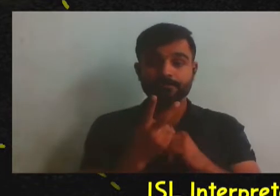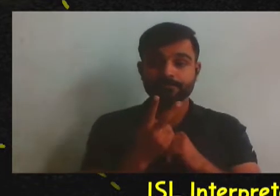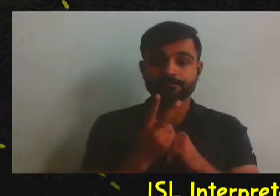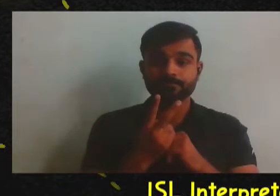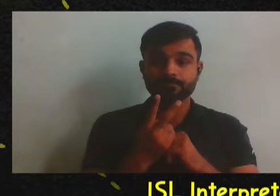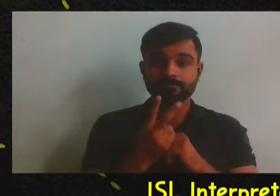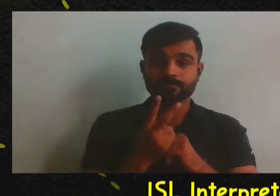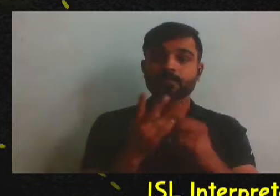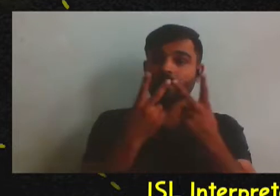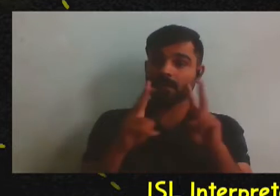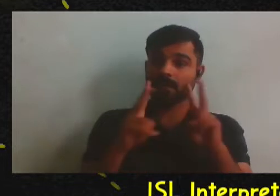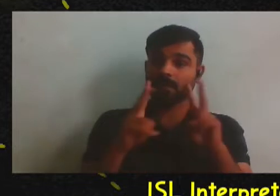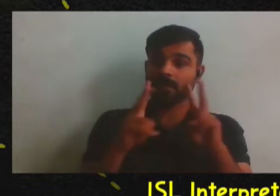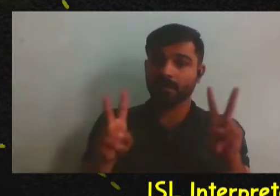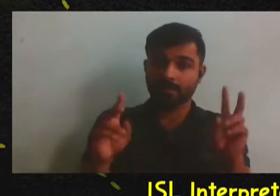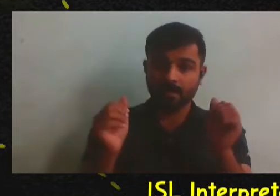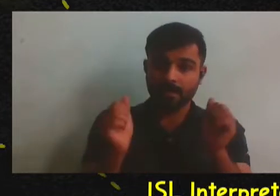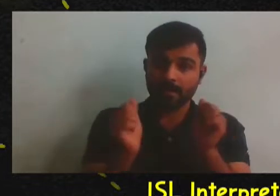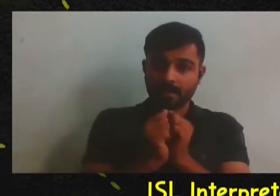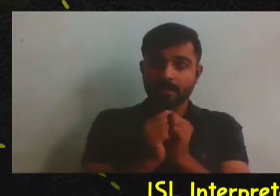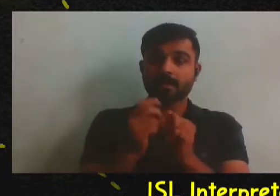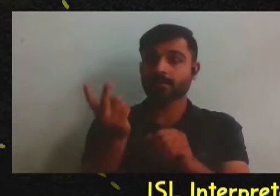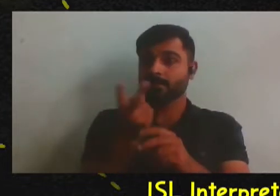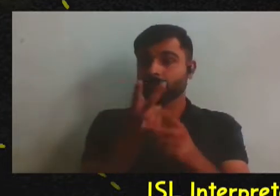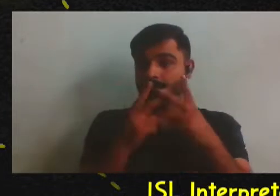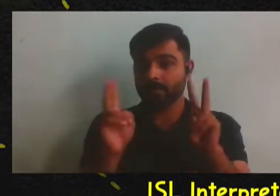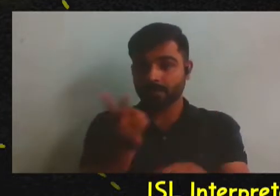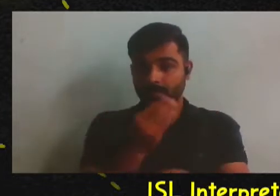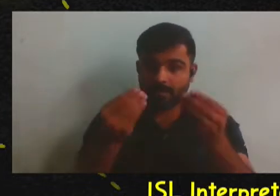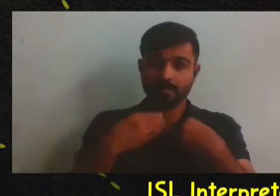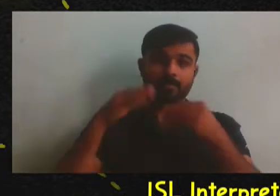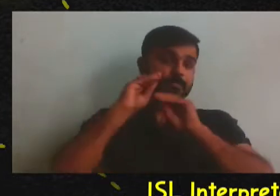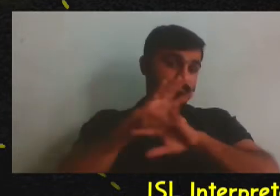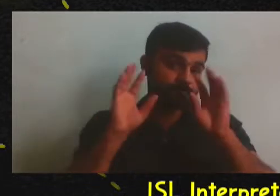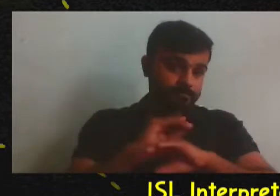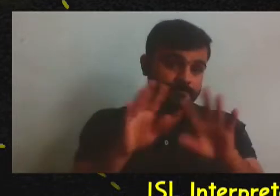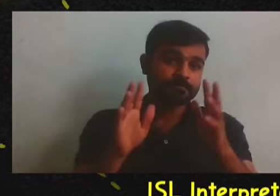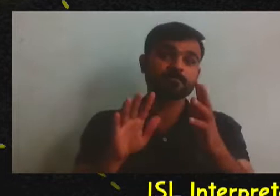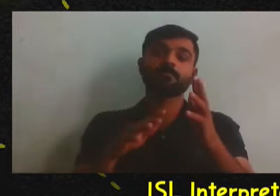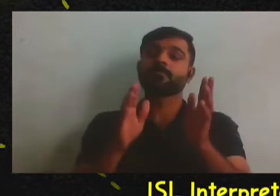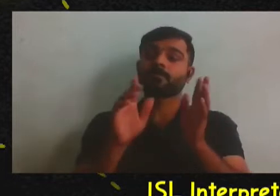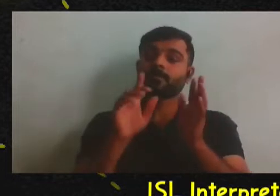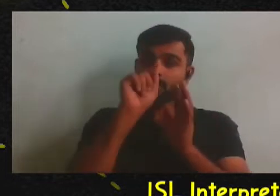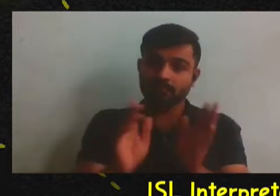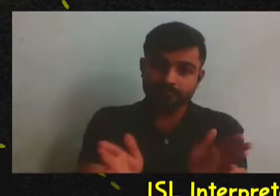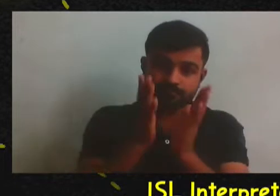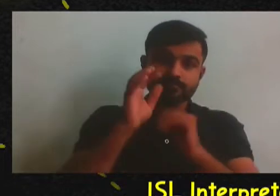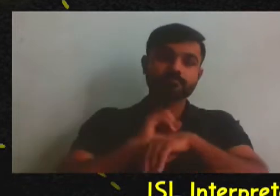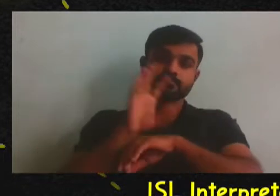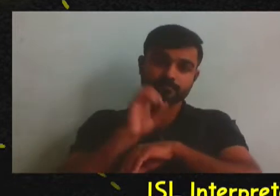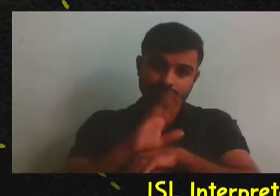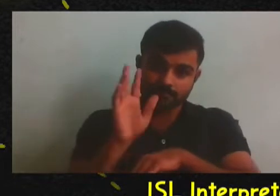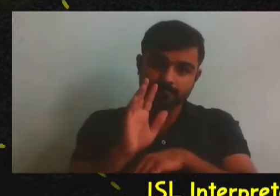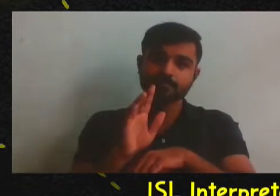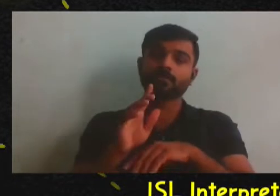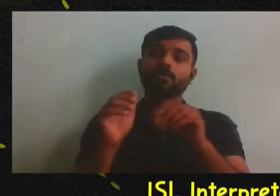the difference between, you know, I'm providing information or I'm providing guidance or advice